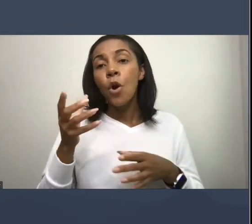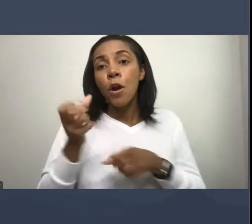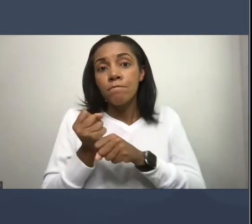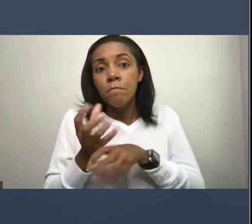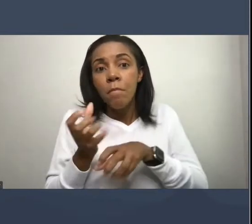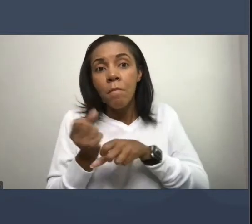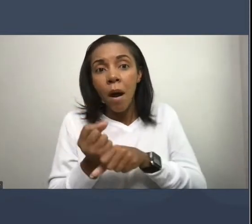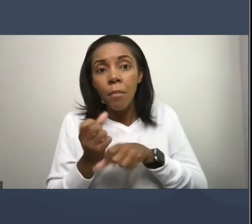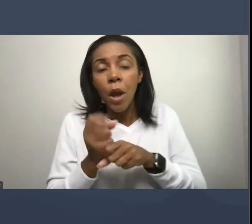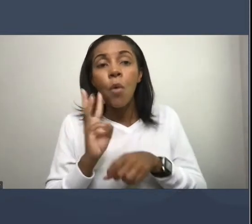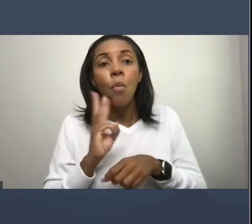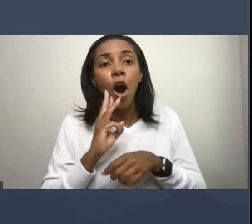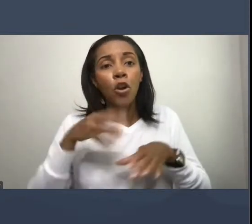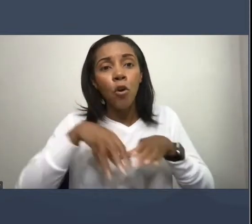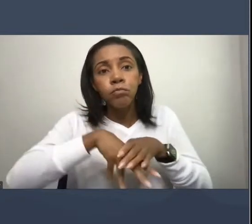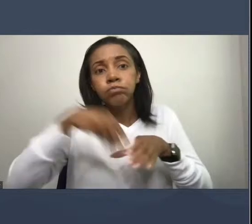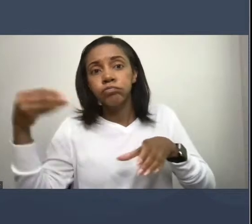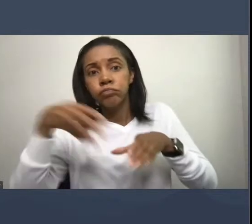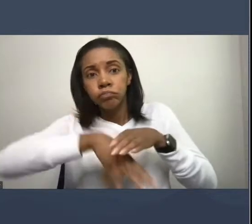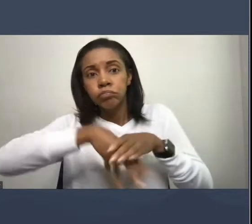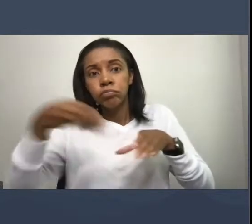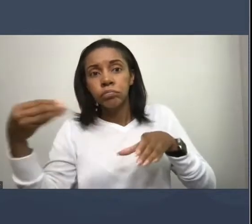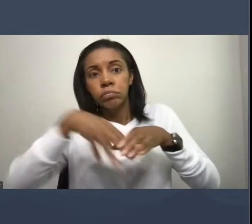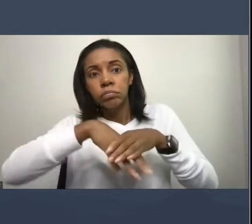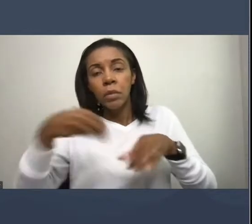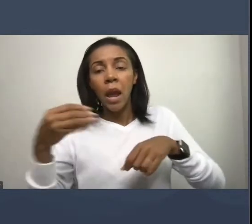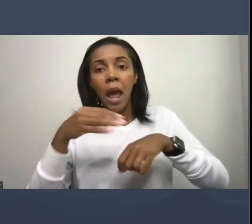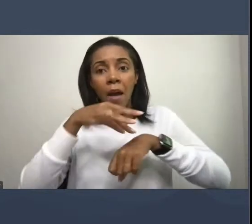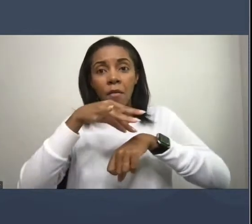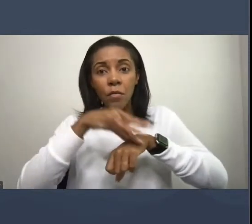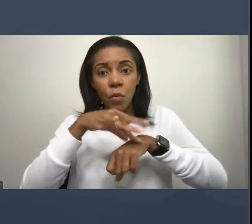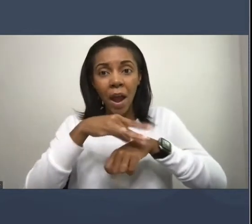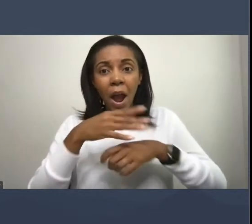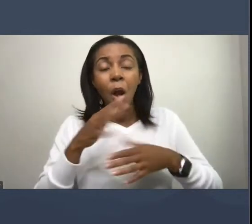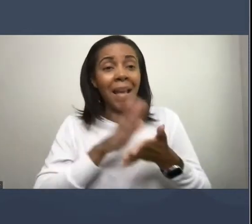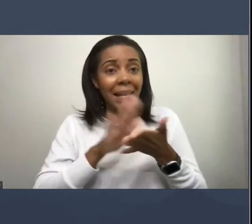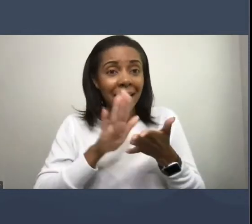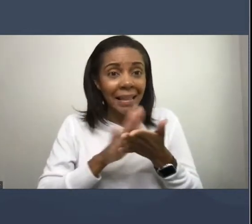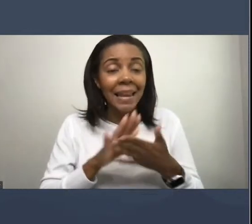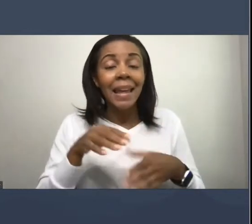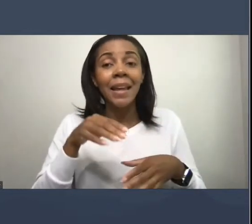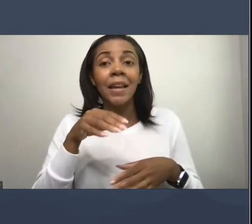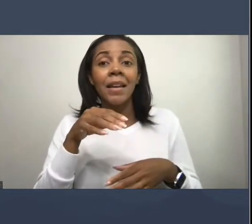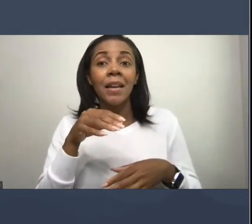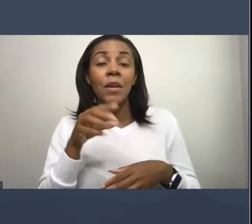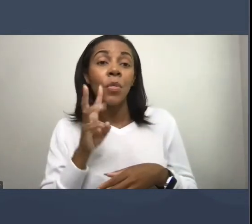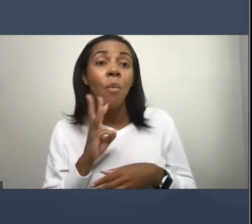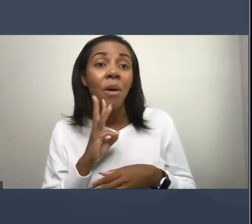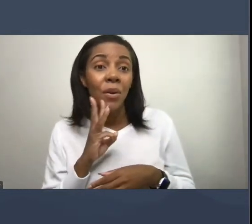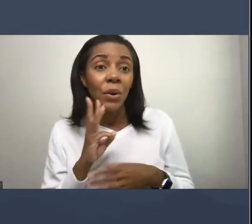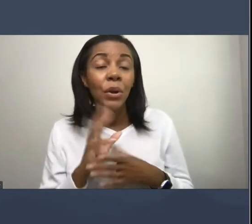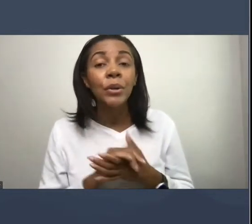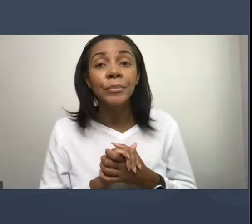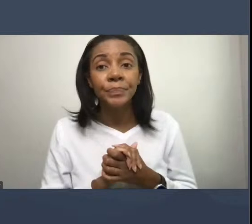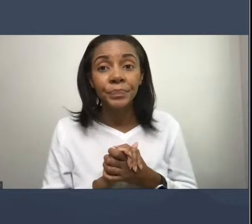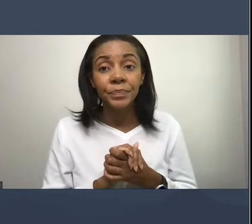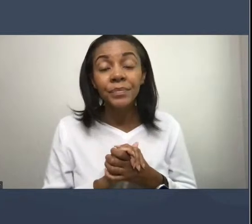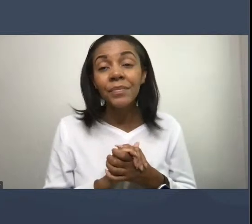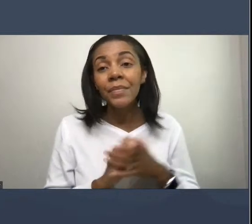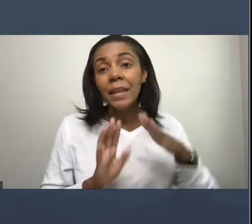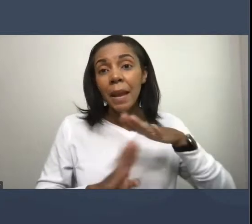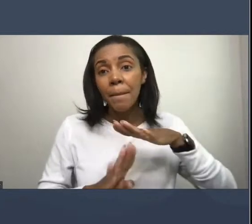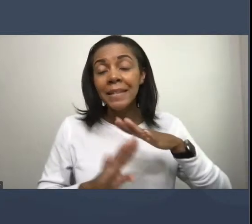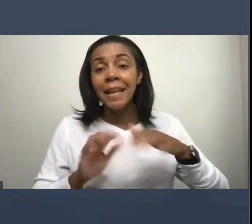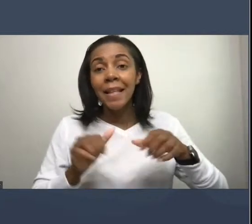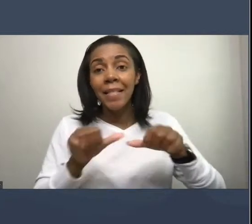water out of the ground, that's the other piece of it, and we're actually dealing with cleaning up the groundwater, so we pump the water out of the ground, and basically the areas of